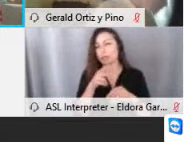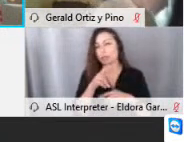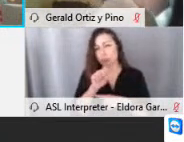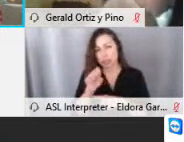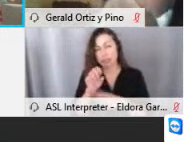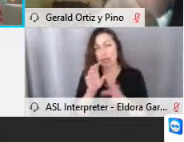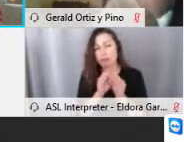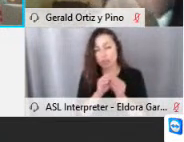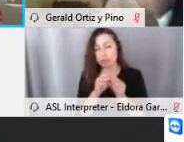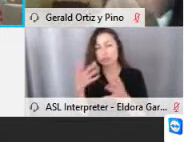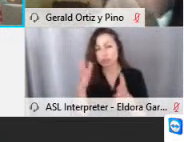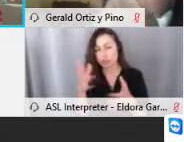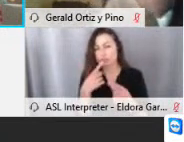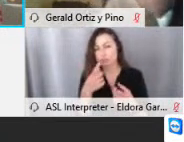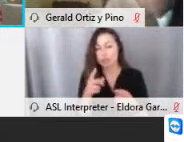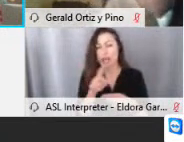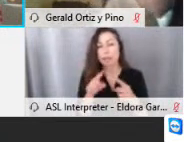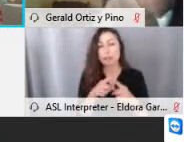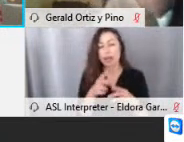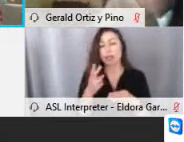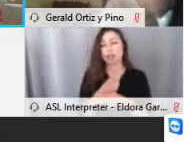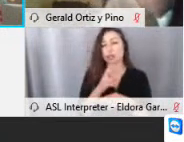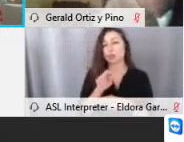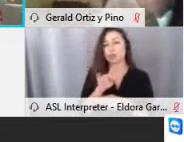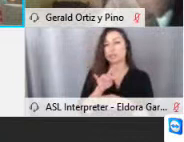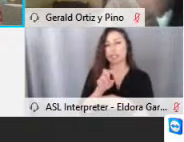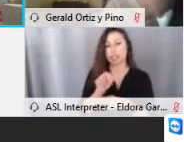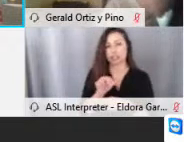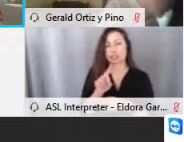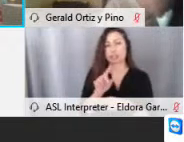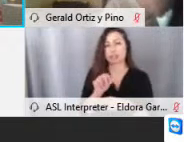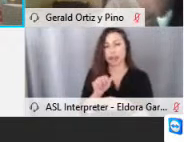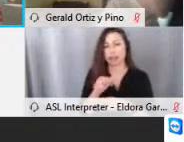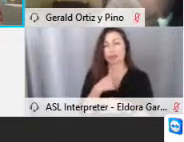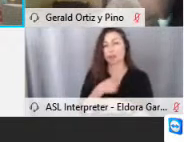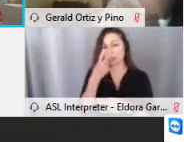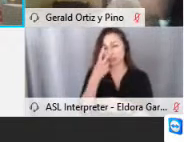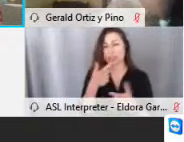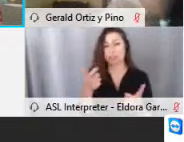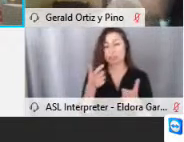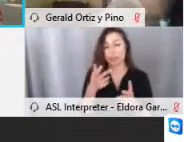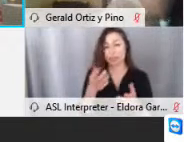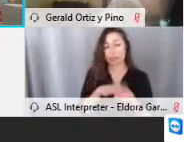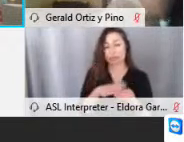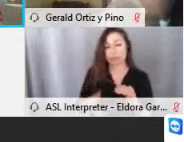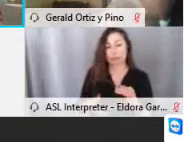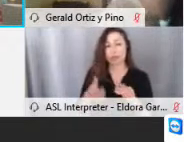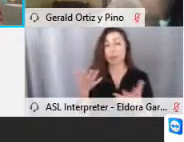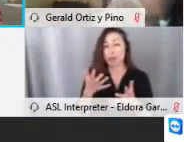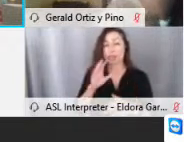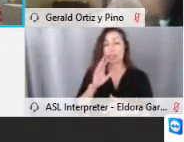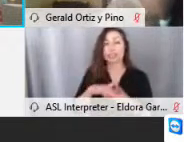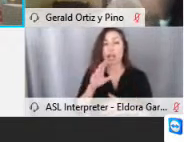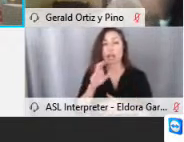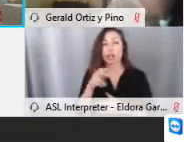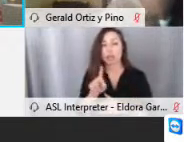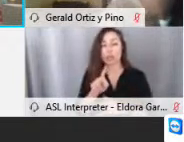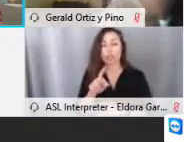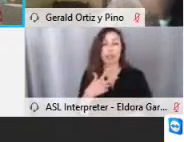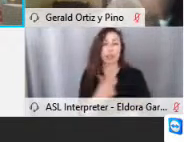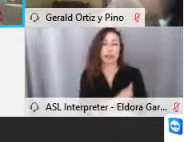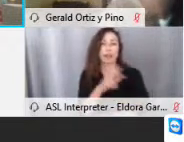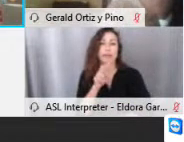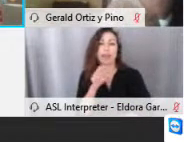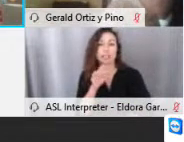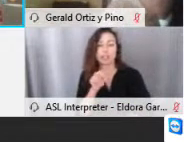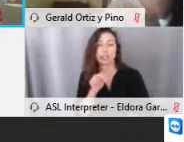conferences, in looking at utilization data, where we did see a concerning decrease was in childhood vaccinations. So compliance